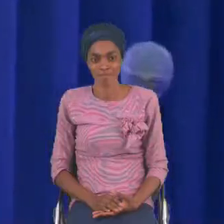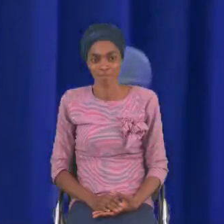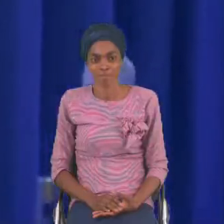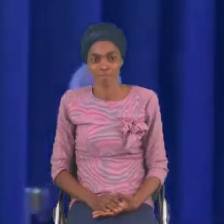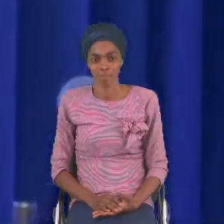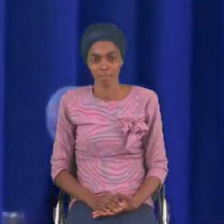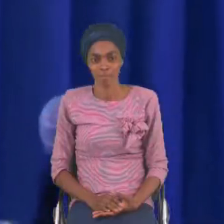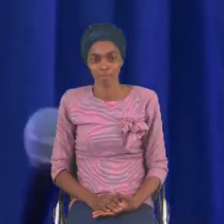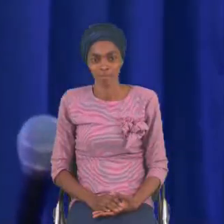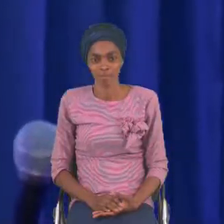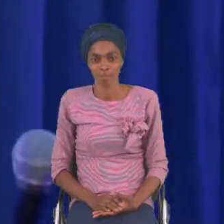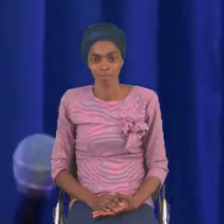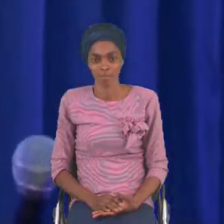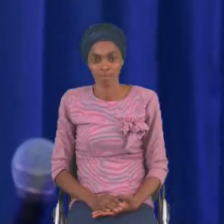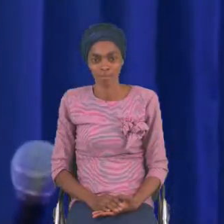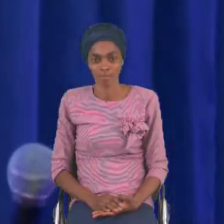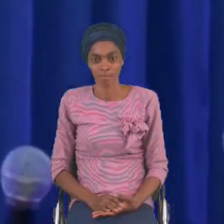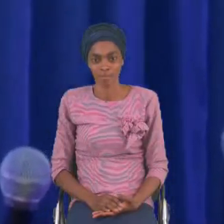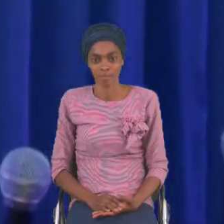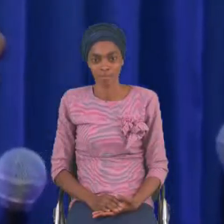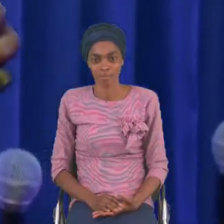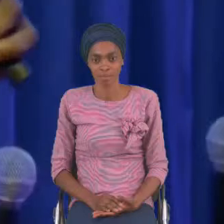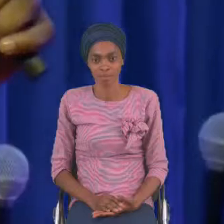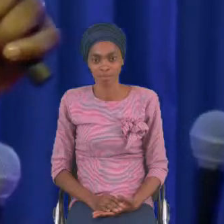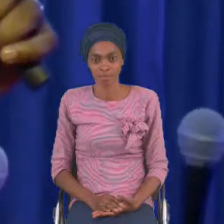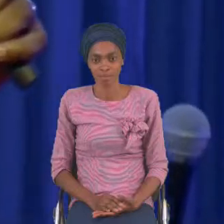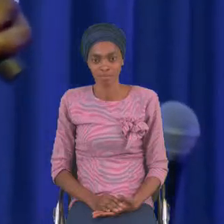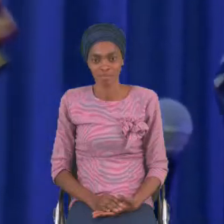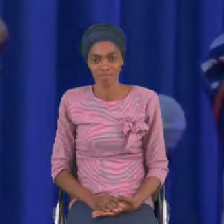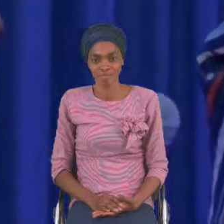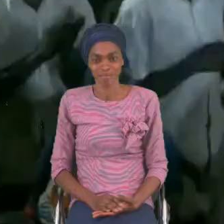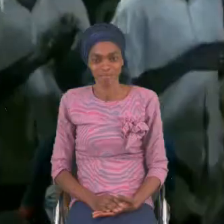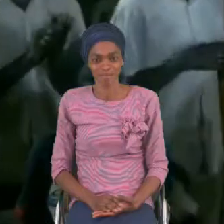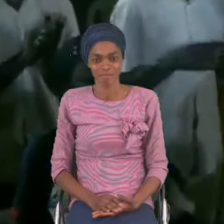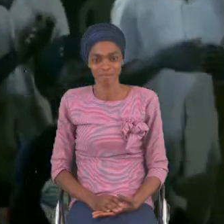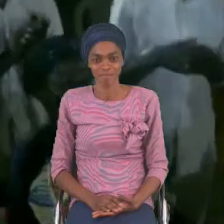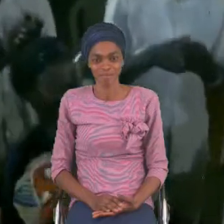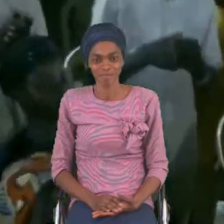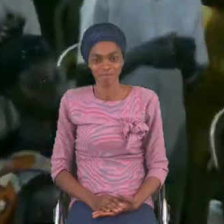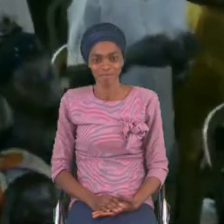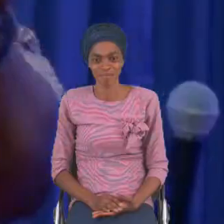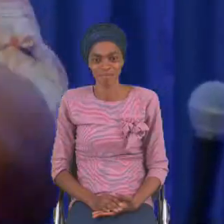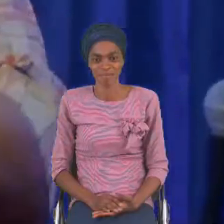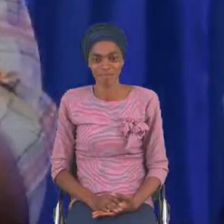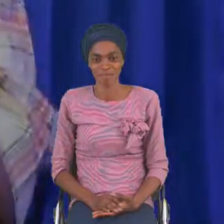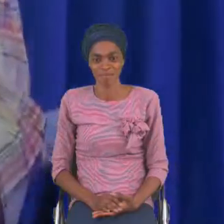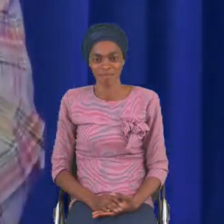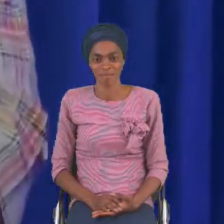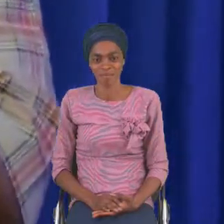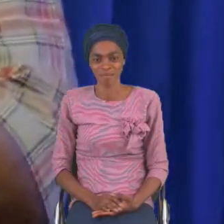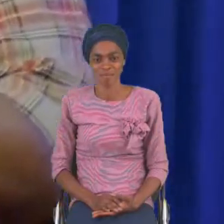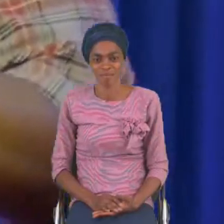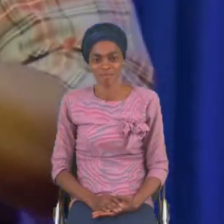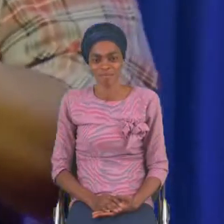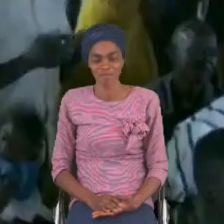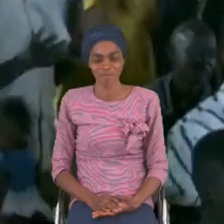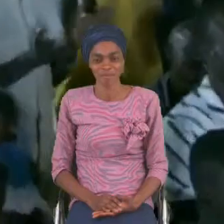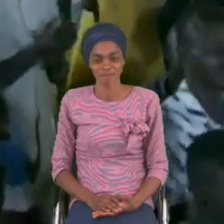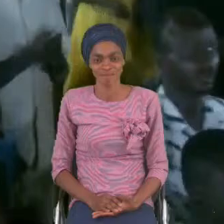Ay. Yapasa echaru. Yapasa bumpana. Yapasa bumpasa. Yapasa